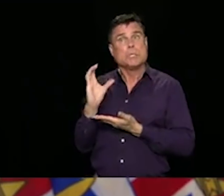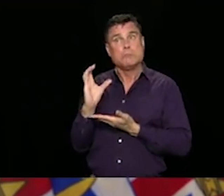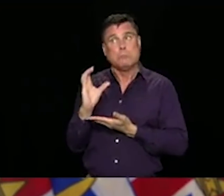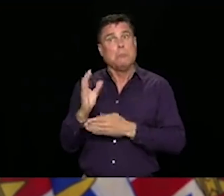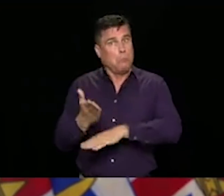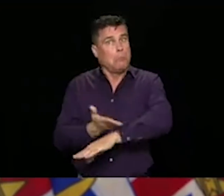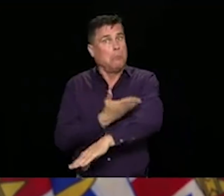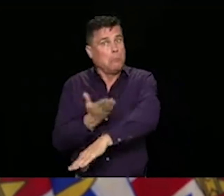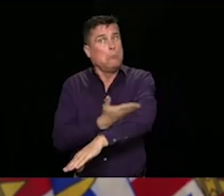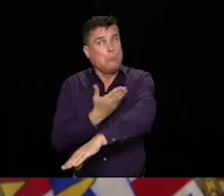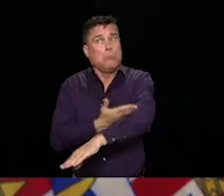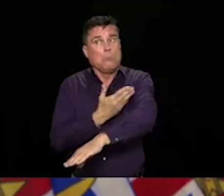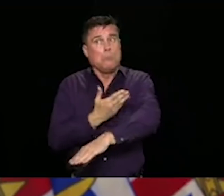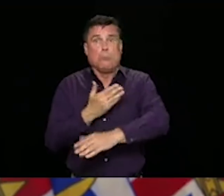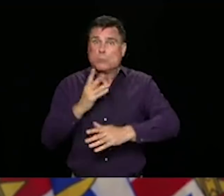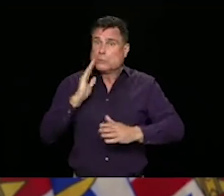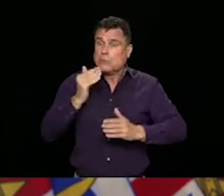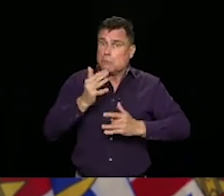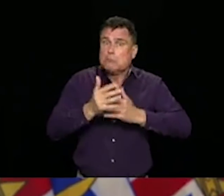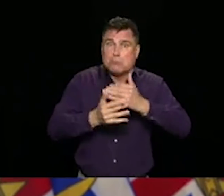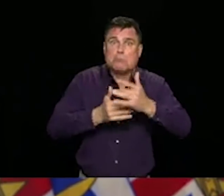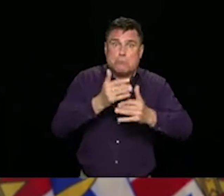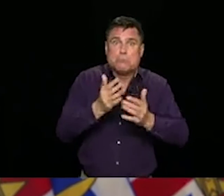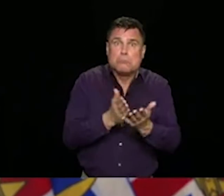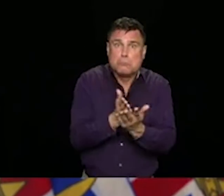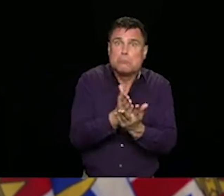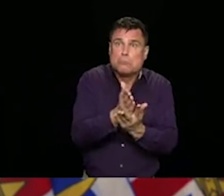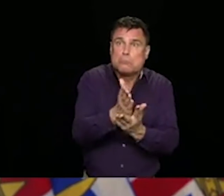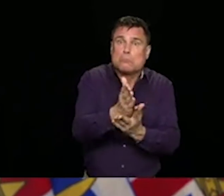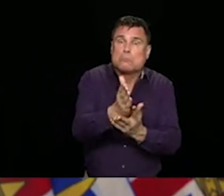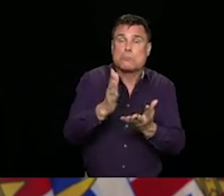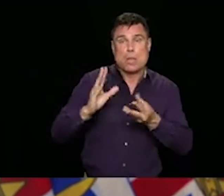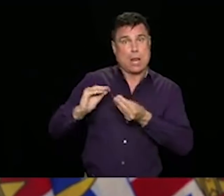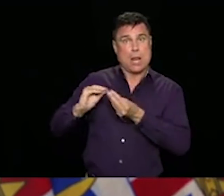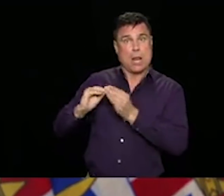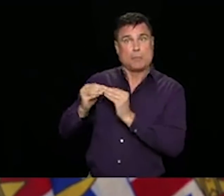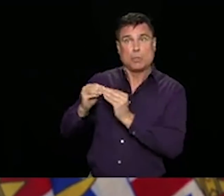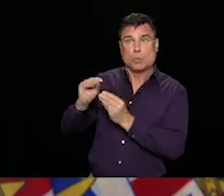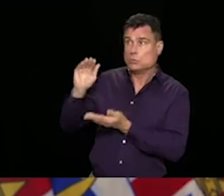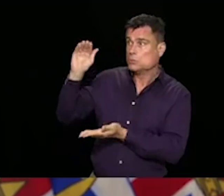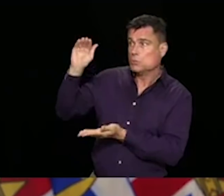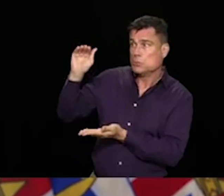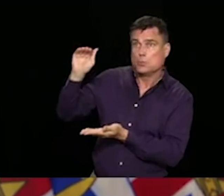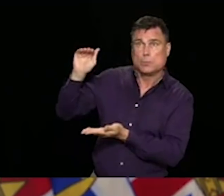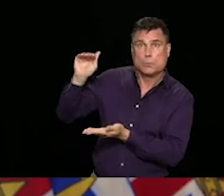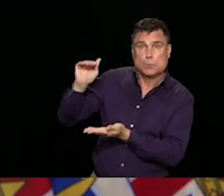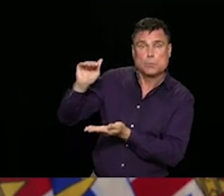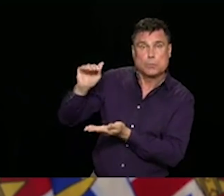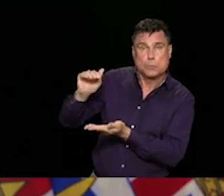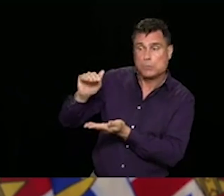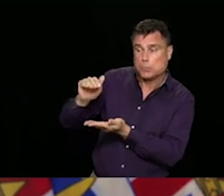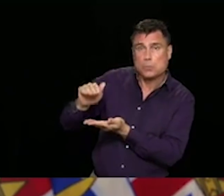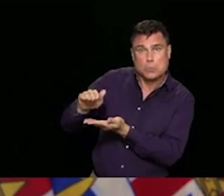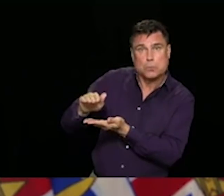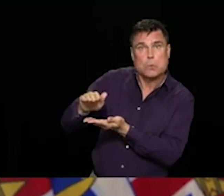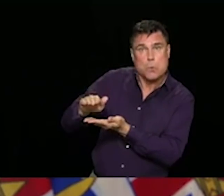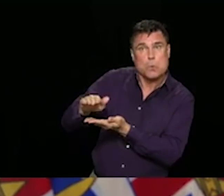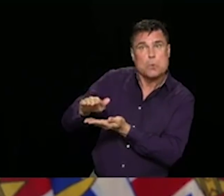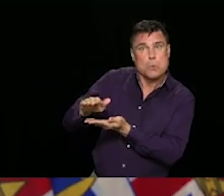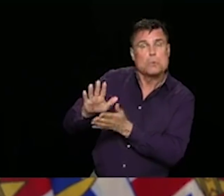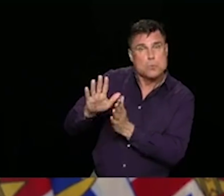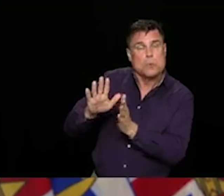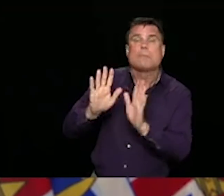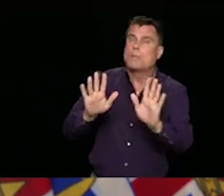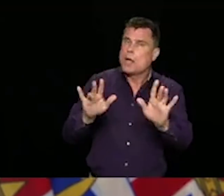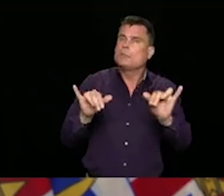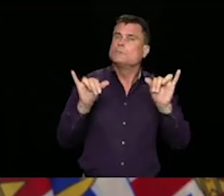our new numbers continue to track low, although we still have ongoing challenges with our outbreaks, and we know